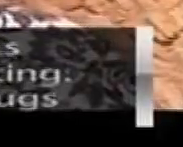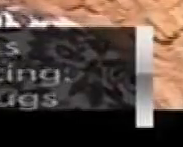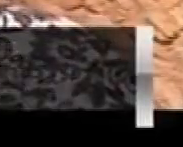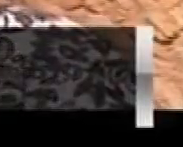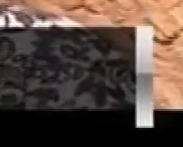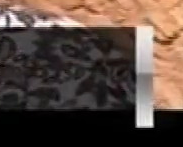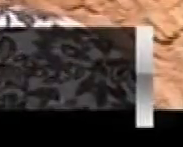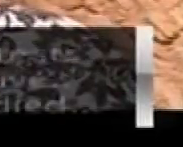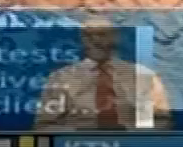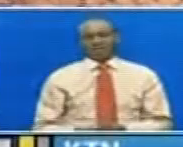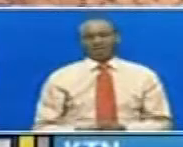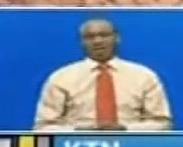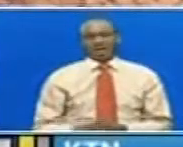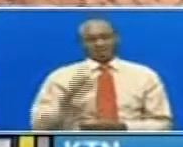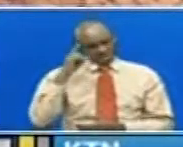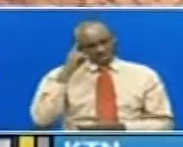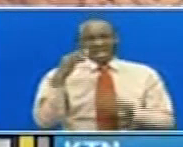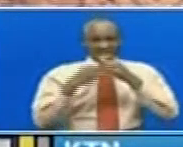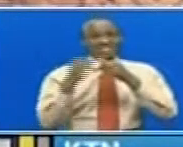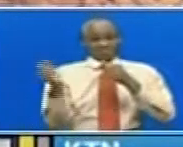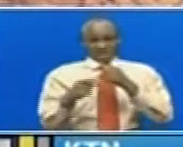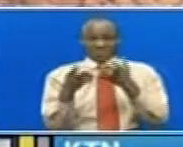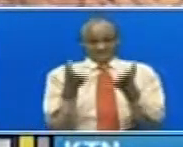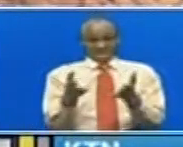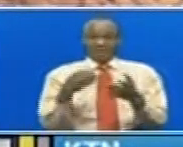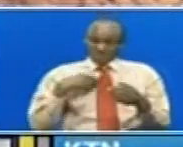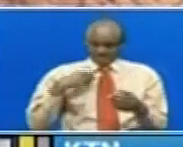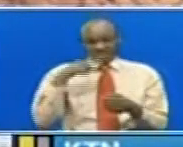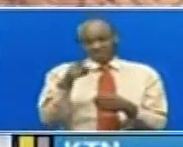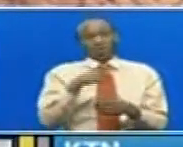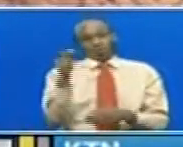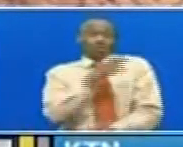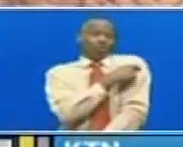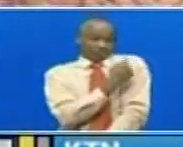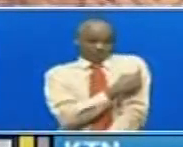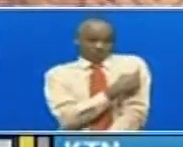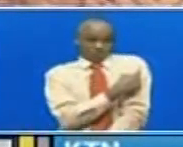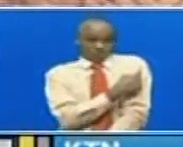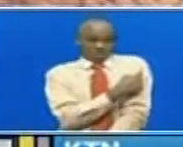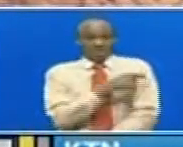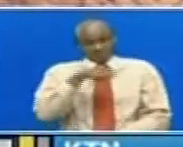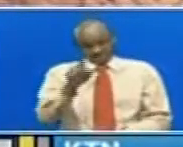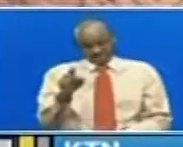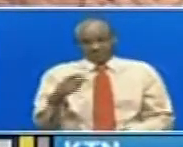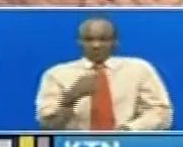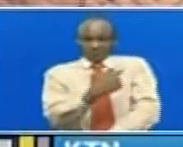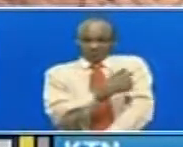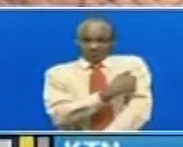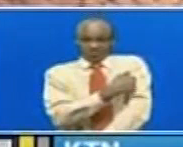Baada ya mwezi nane, nikampeleka hospitalini, akapimwa.